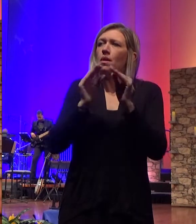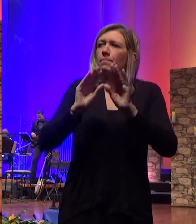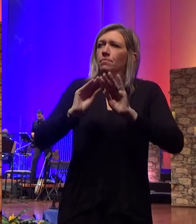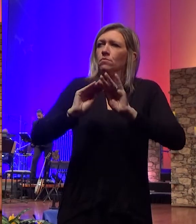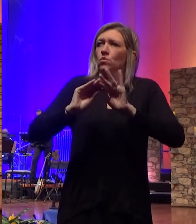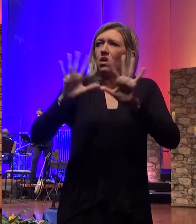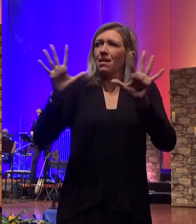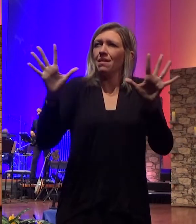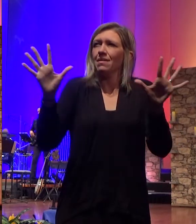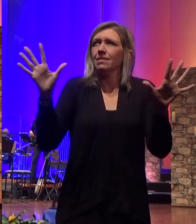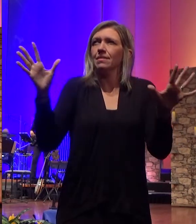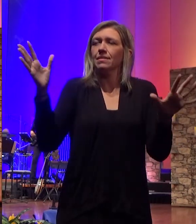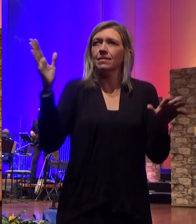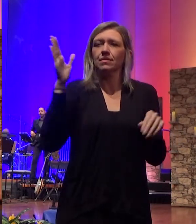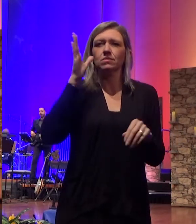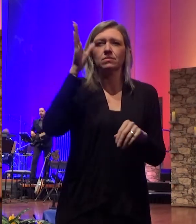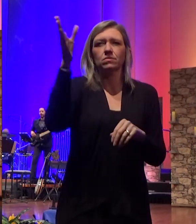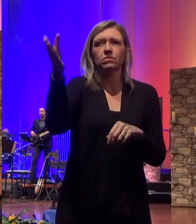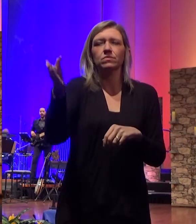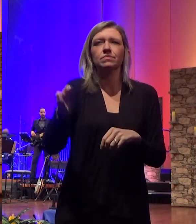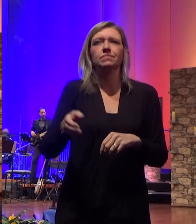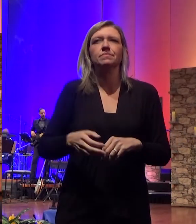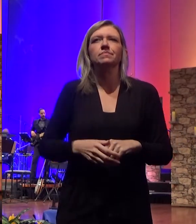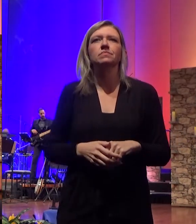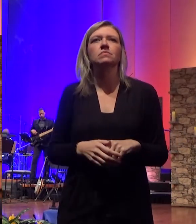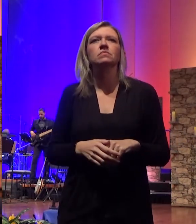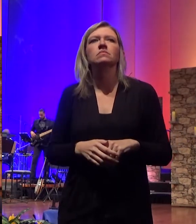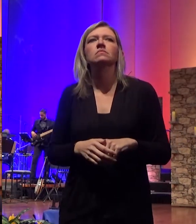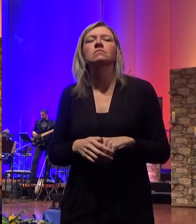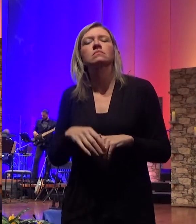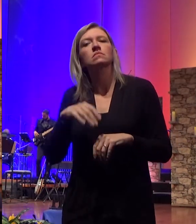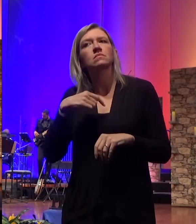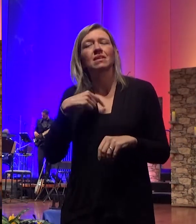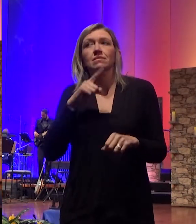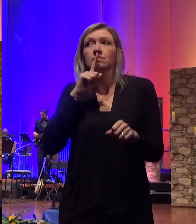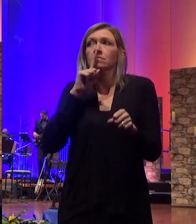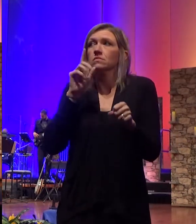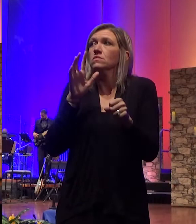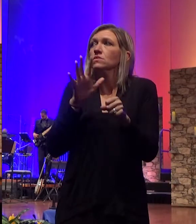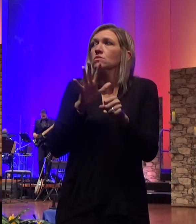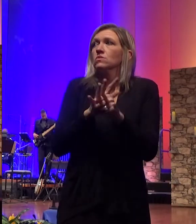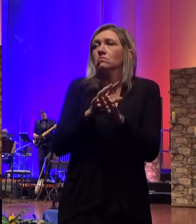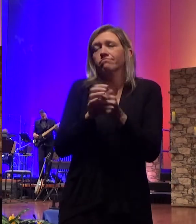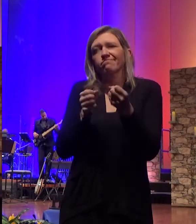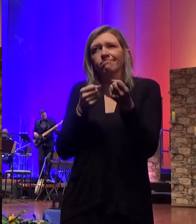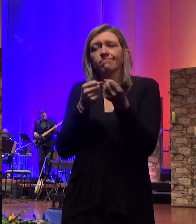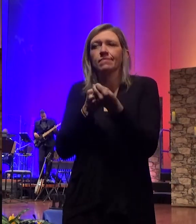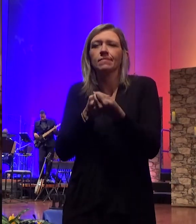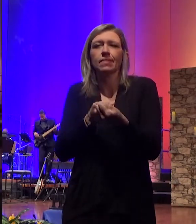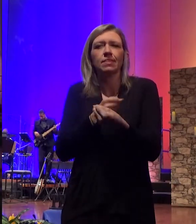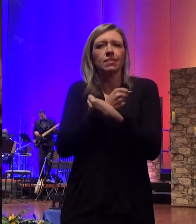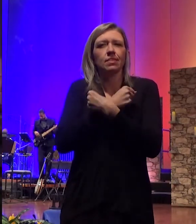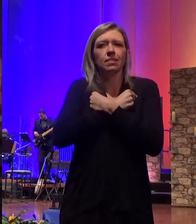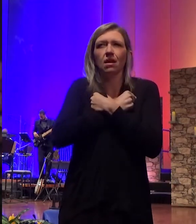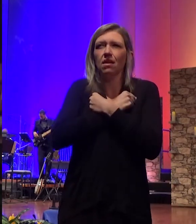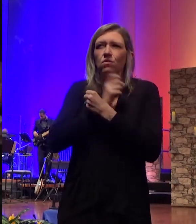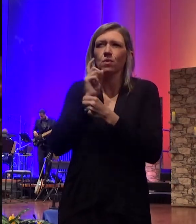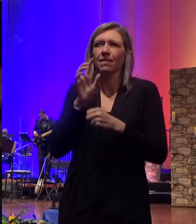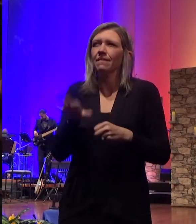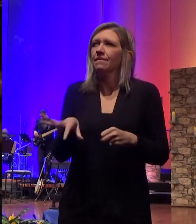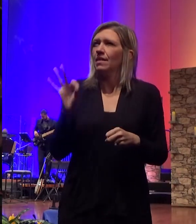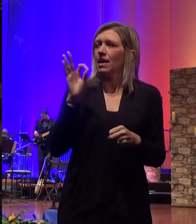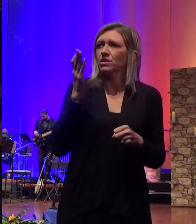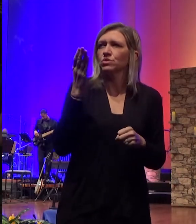Some brighter days. I swear that love will find you in